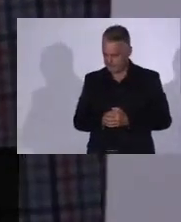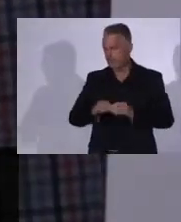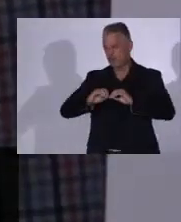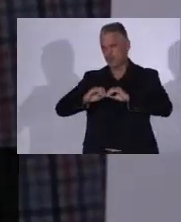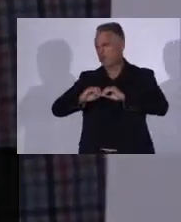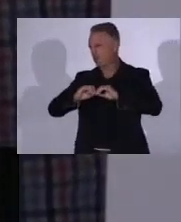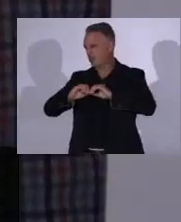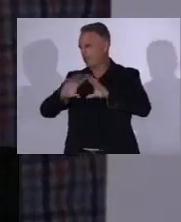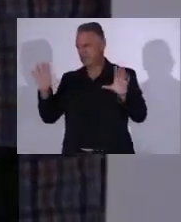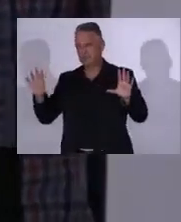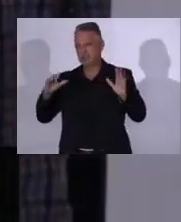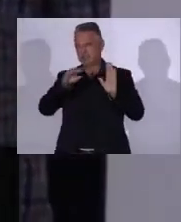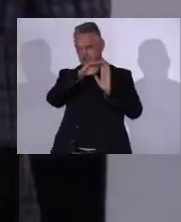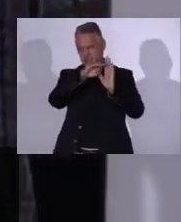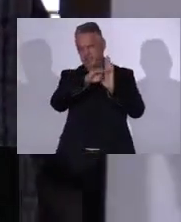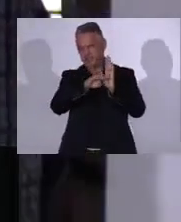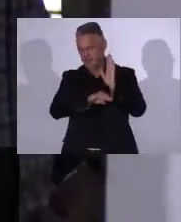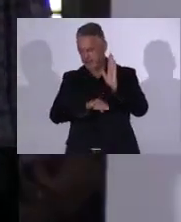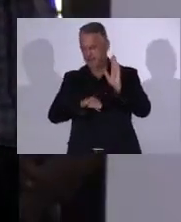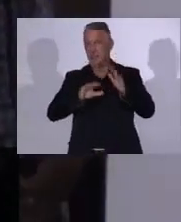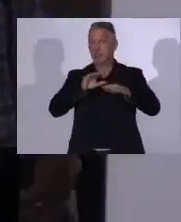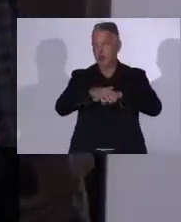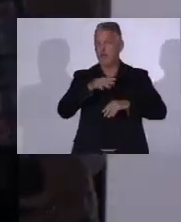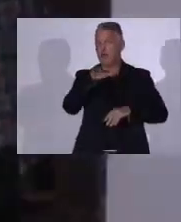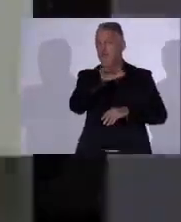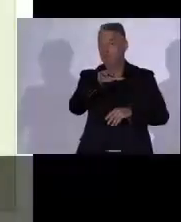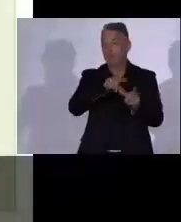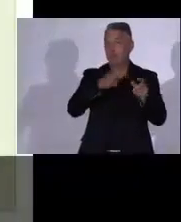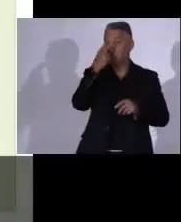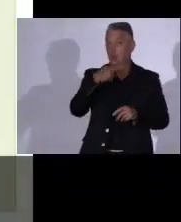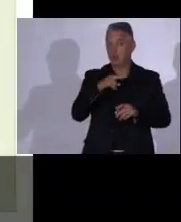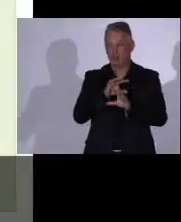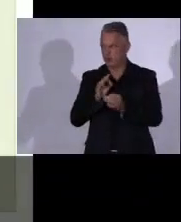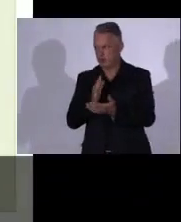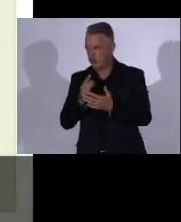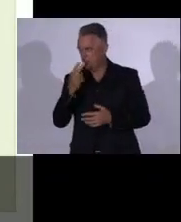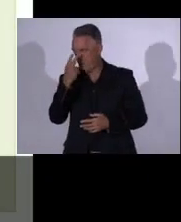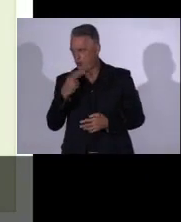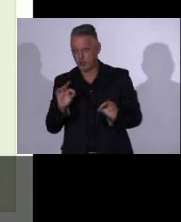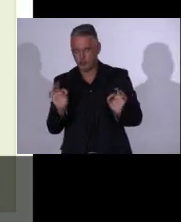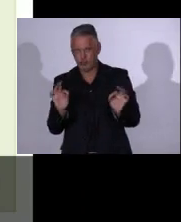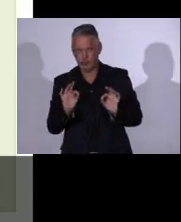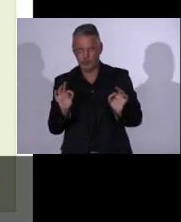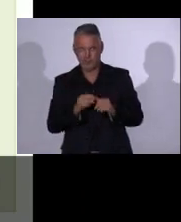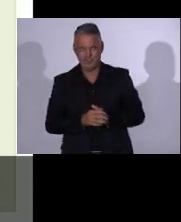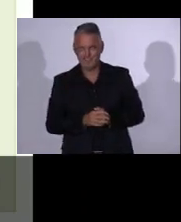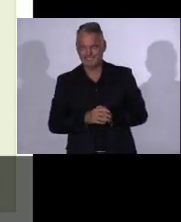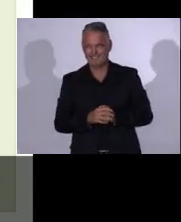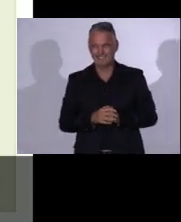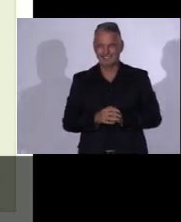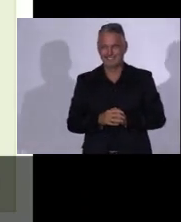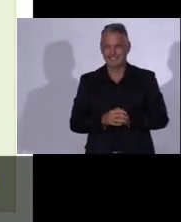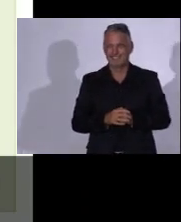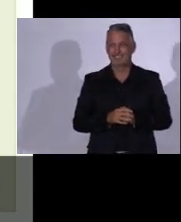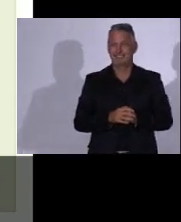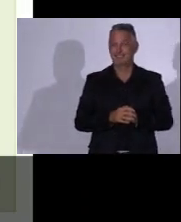stuff here. People over the age of 55, which I don't consider old, by the way, really are a